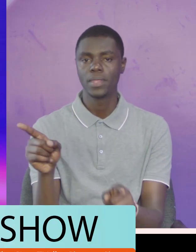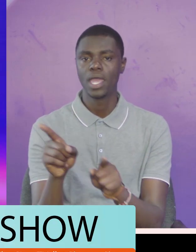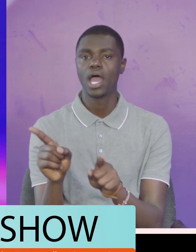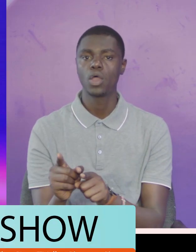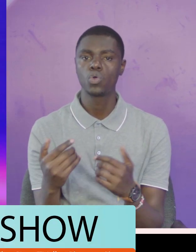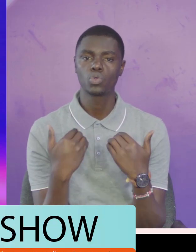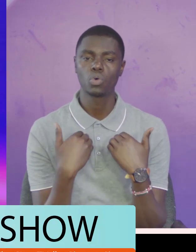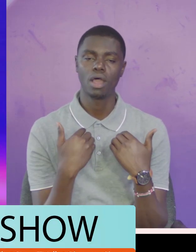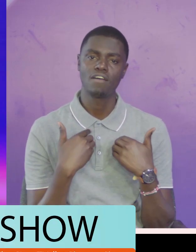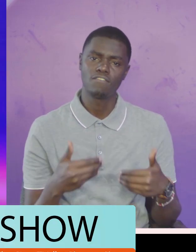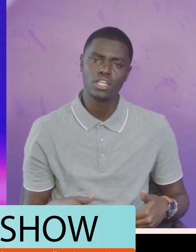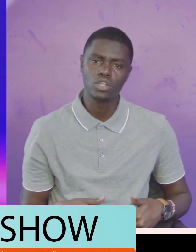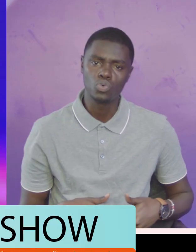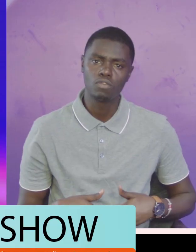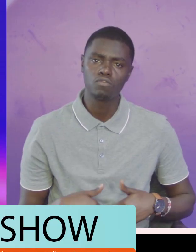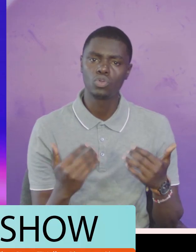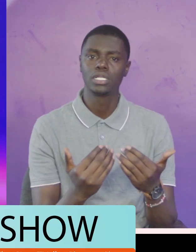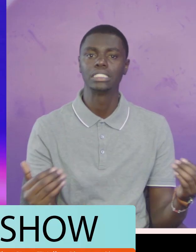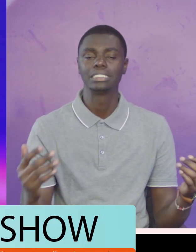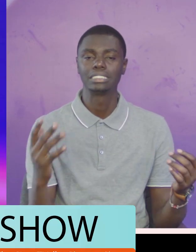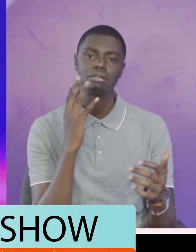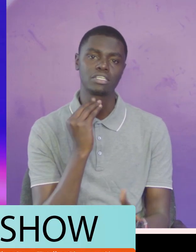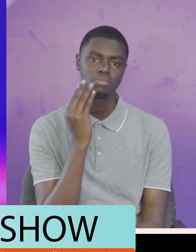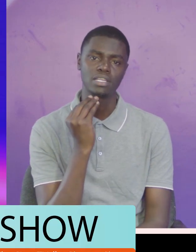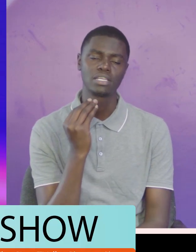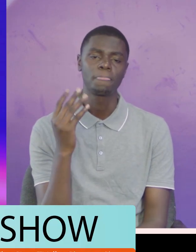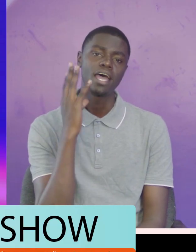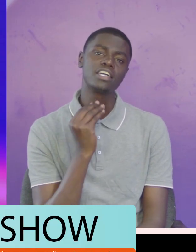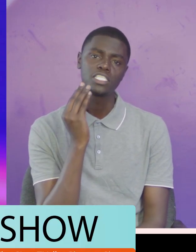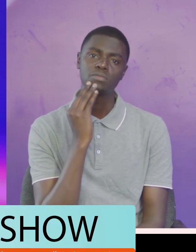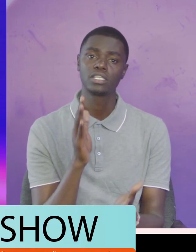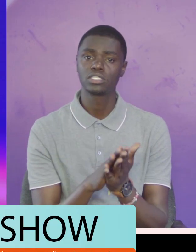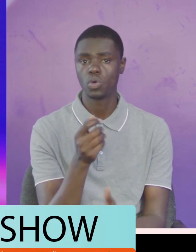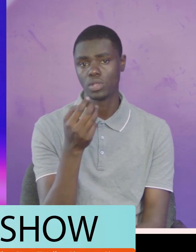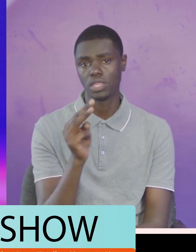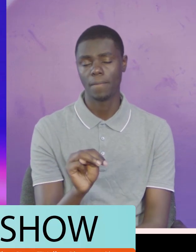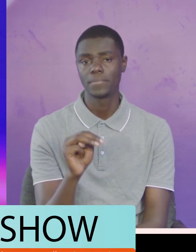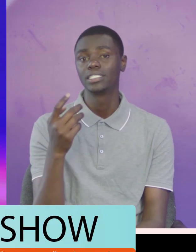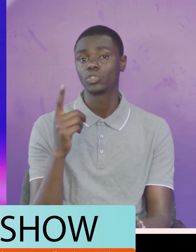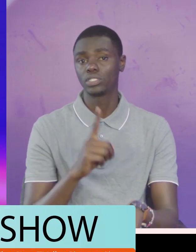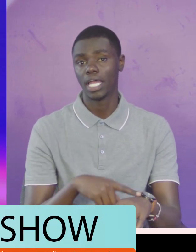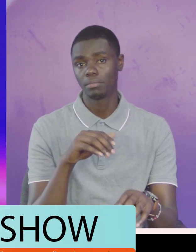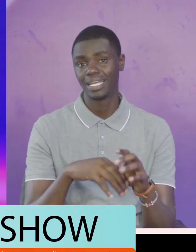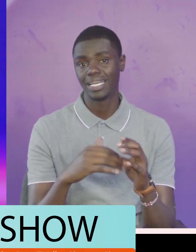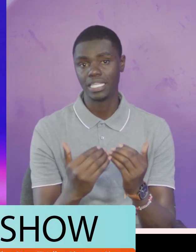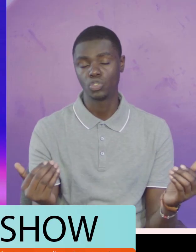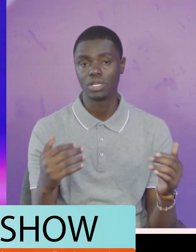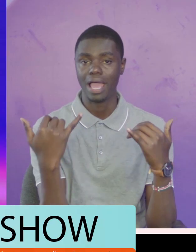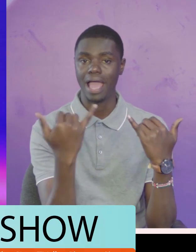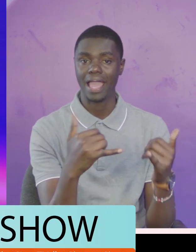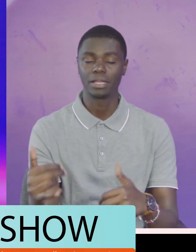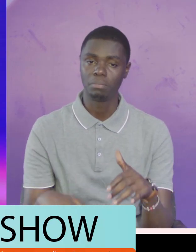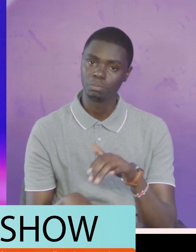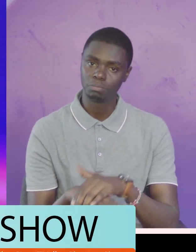I also have a very youthful, childlike spirit, which I get to experience with them, because when I'm with the kids, then I can play football, I can